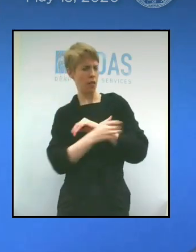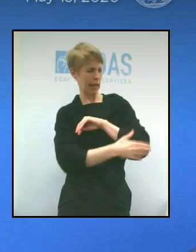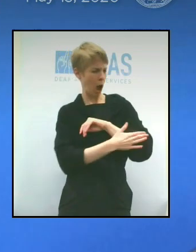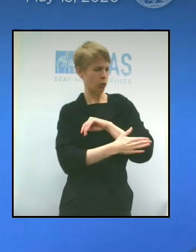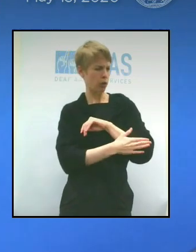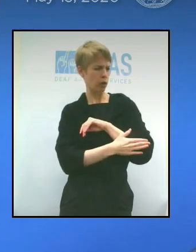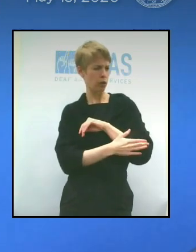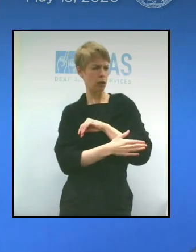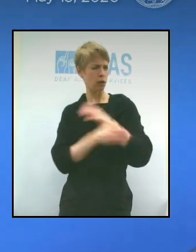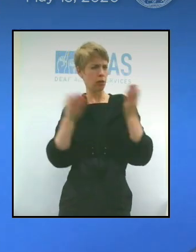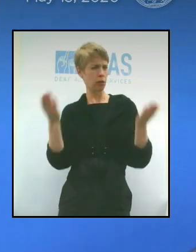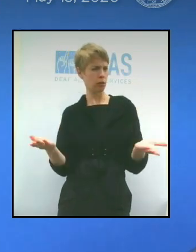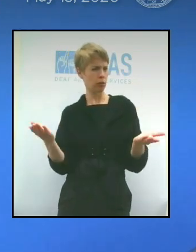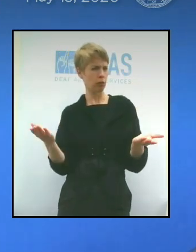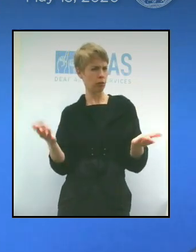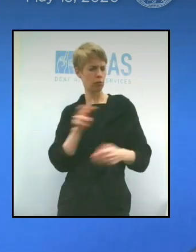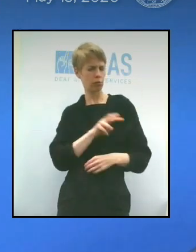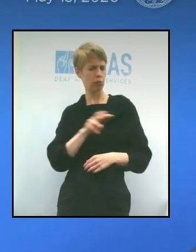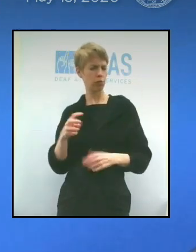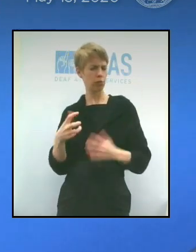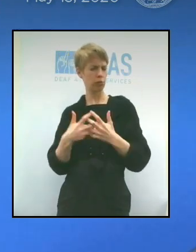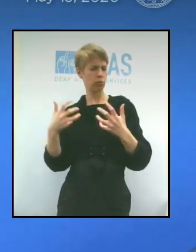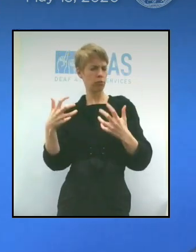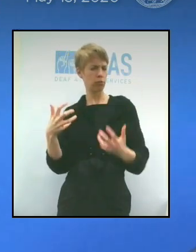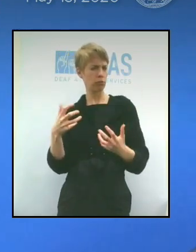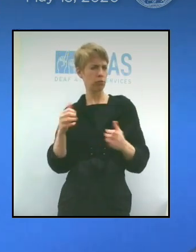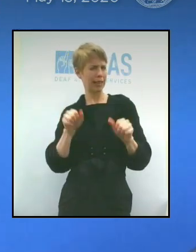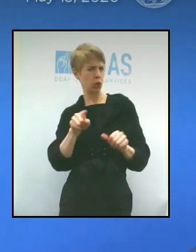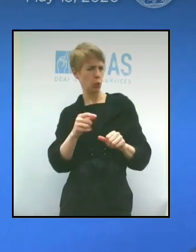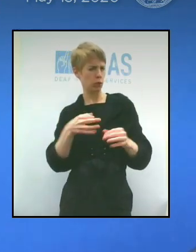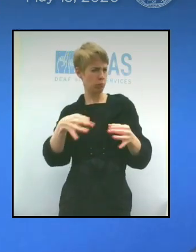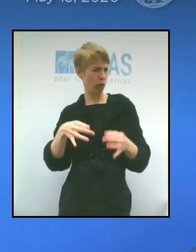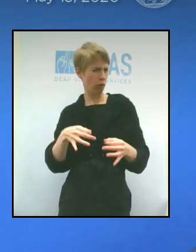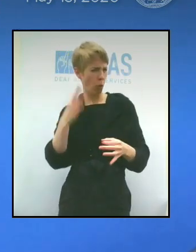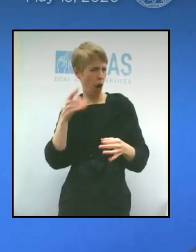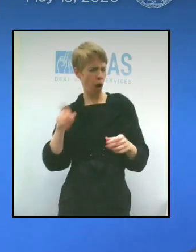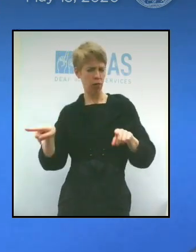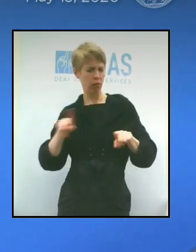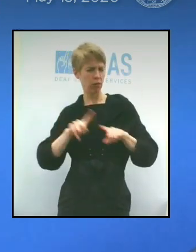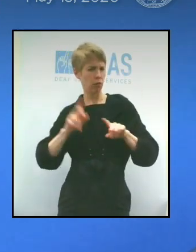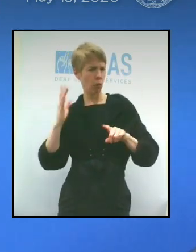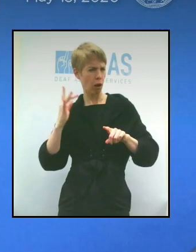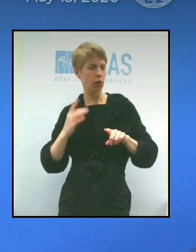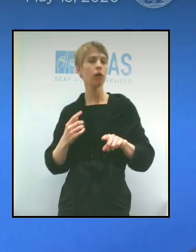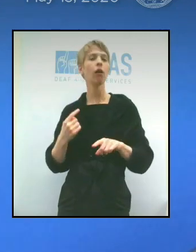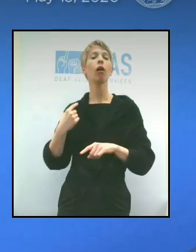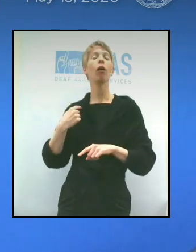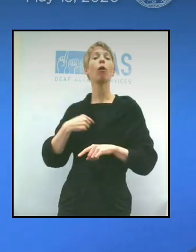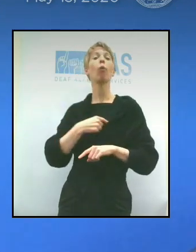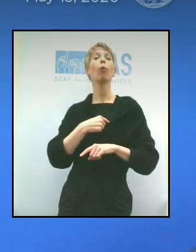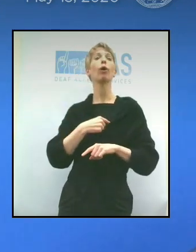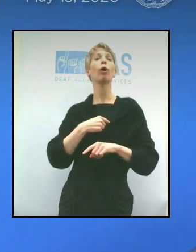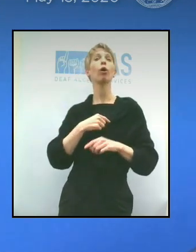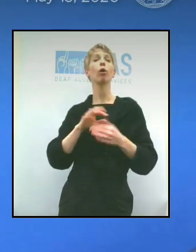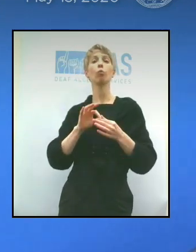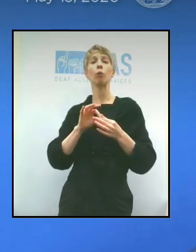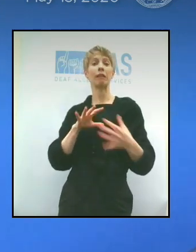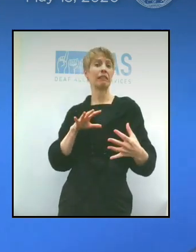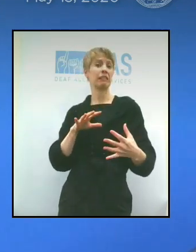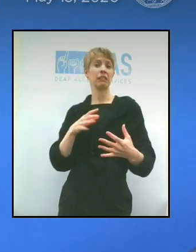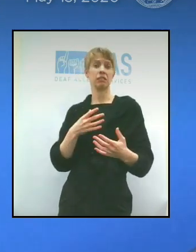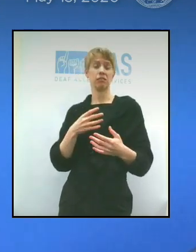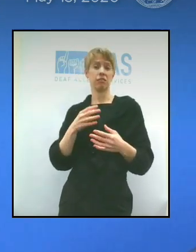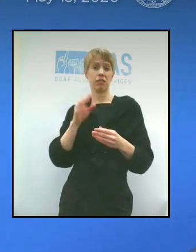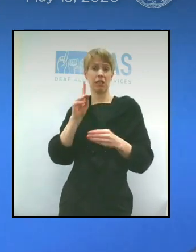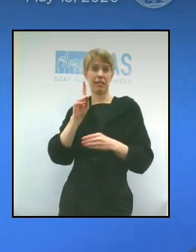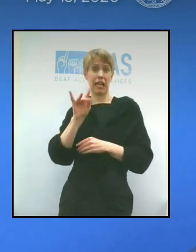released for the past month or so, and I'm wondering if you can account for that discrepancy. We're releasing data that's New York State's data.